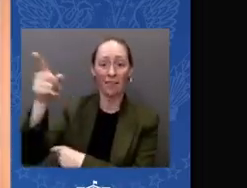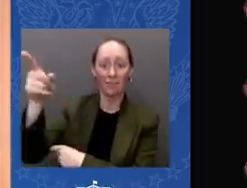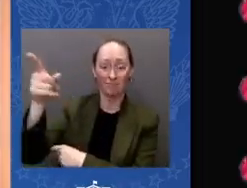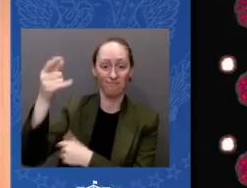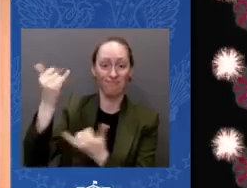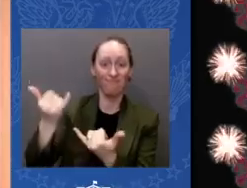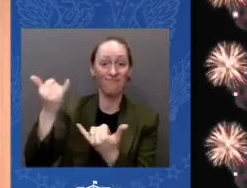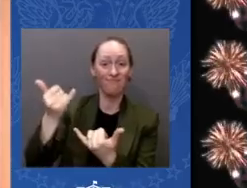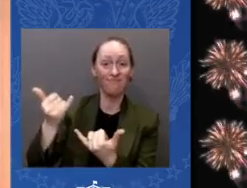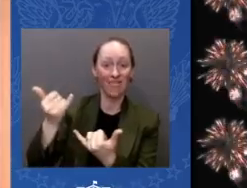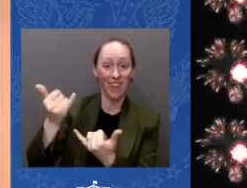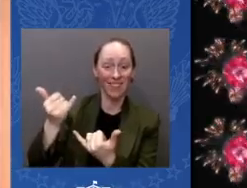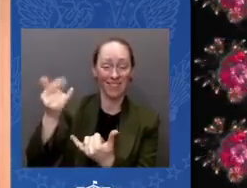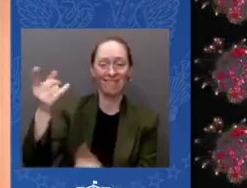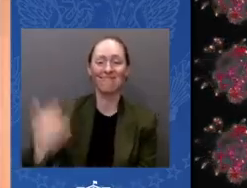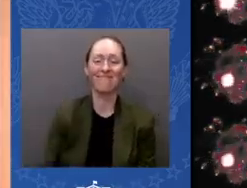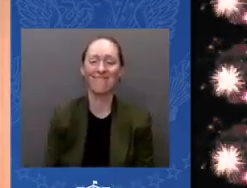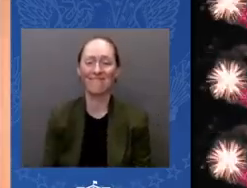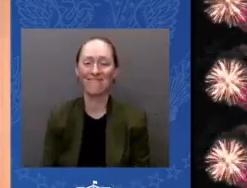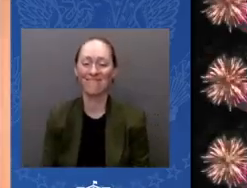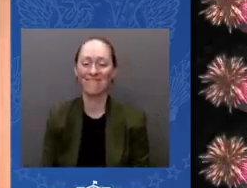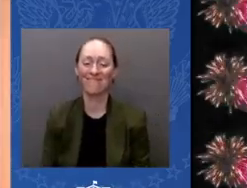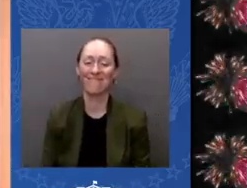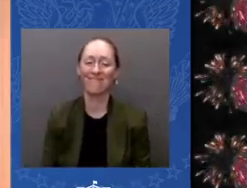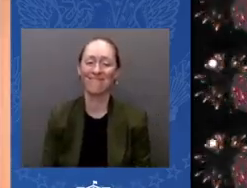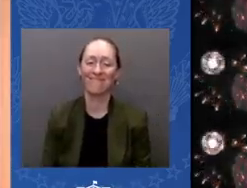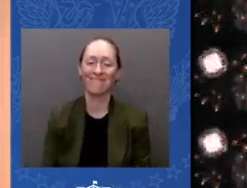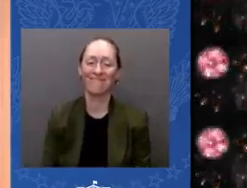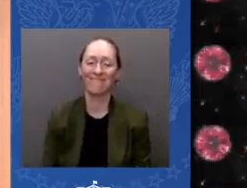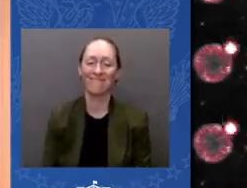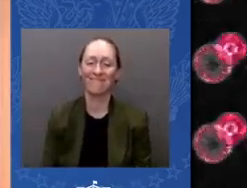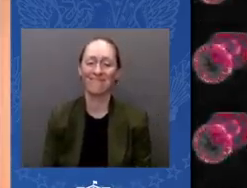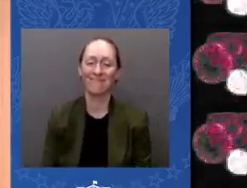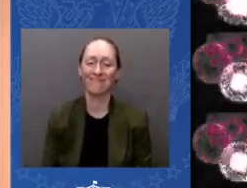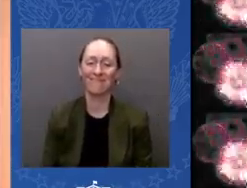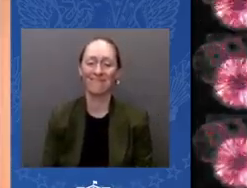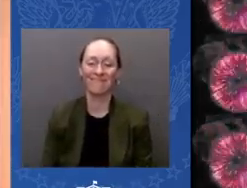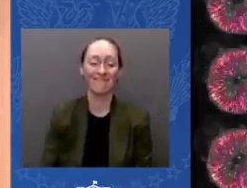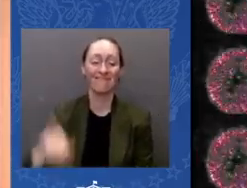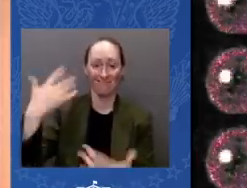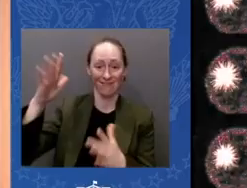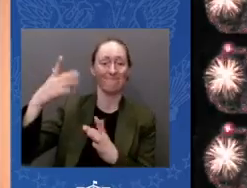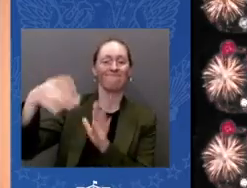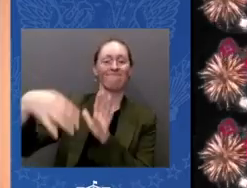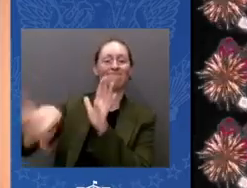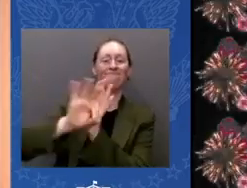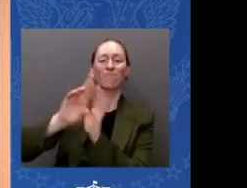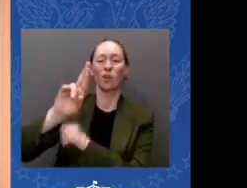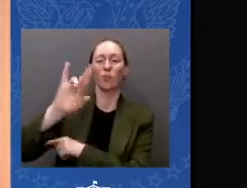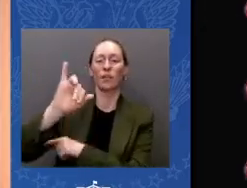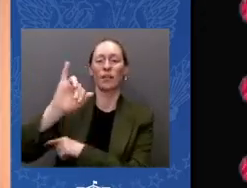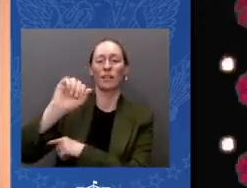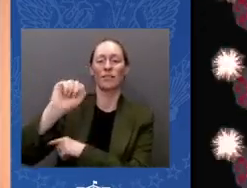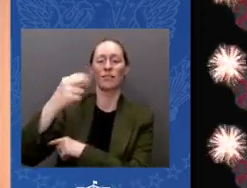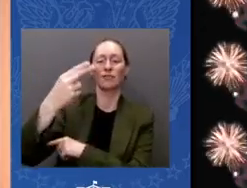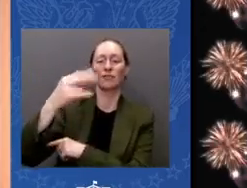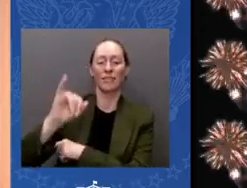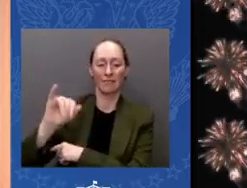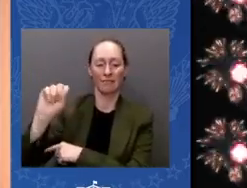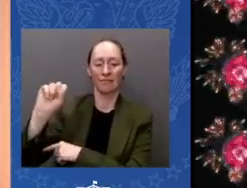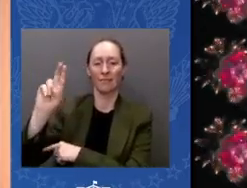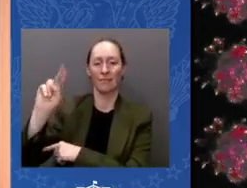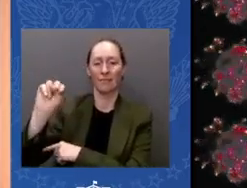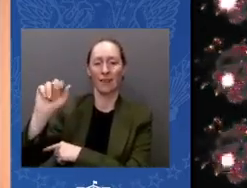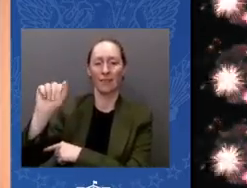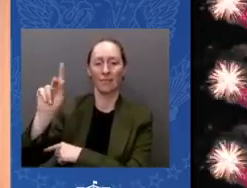Rashid Sunak is now the Prime Minister. As my brother would say, go figure.